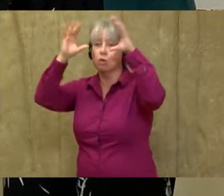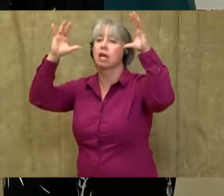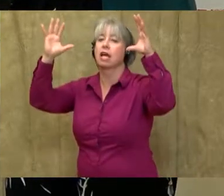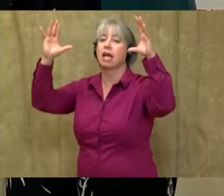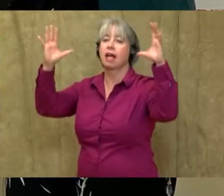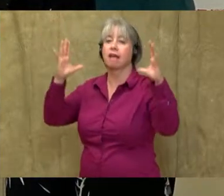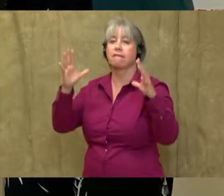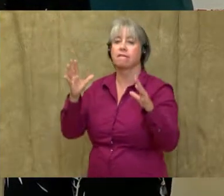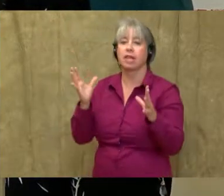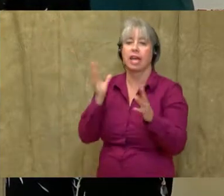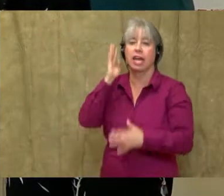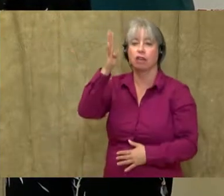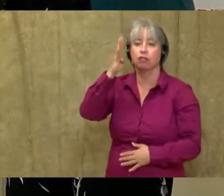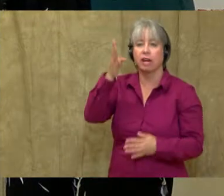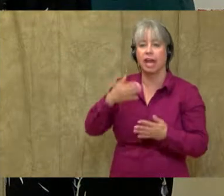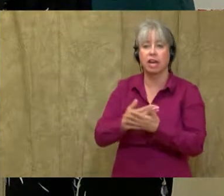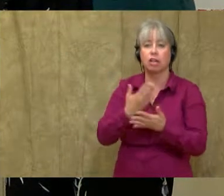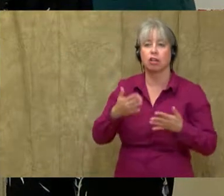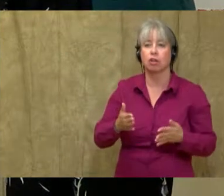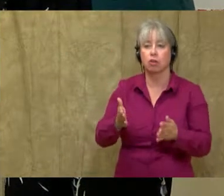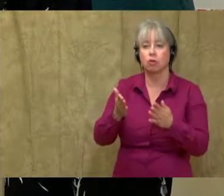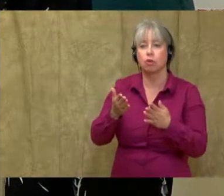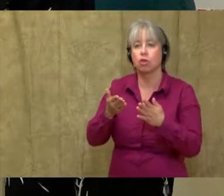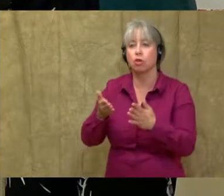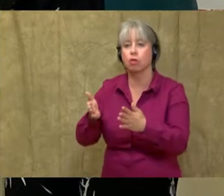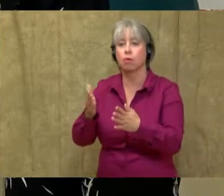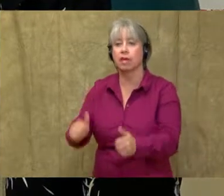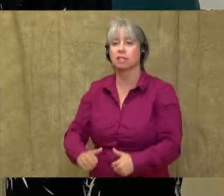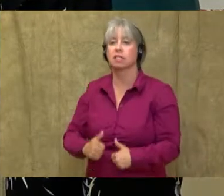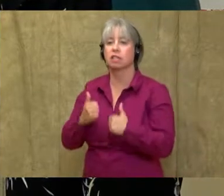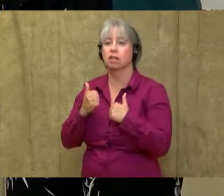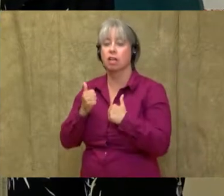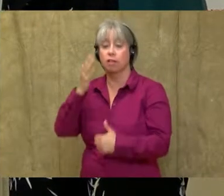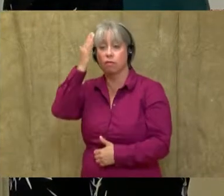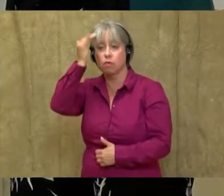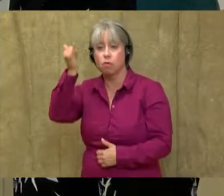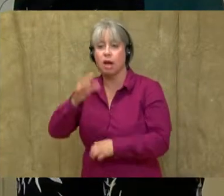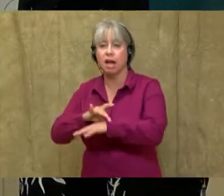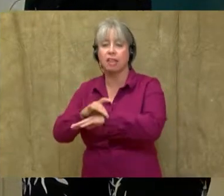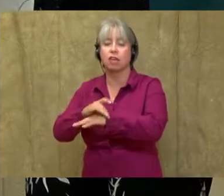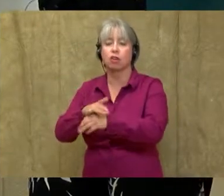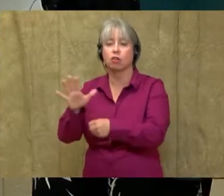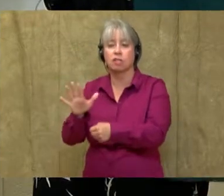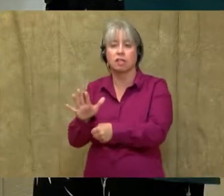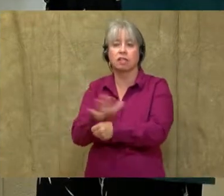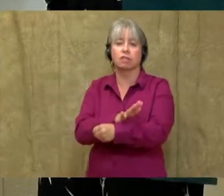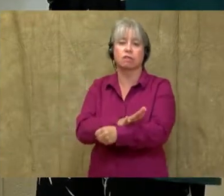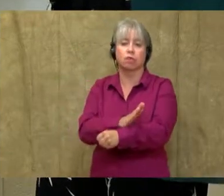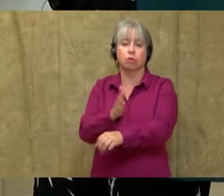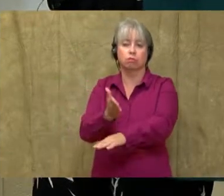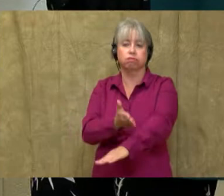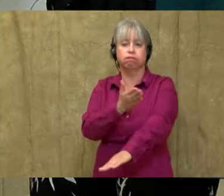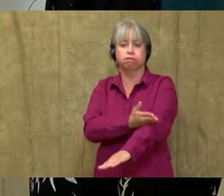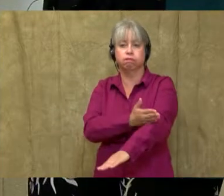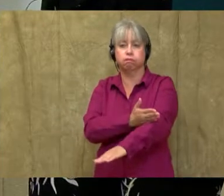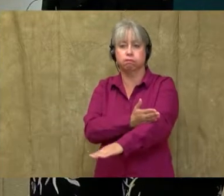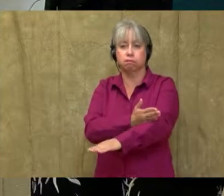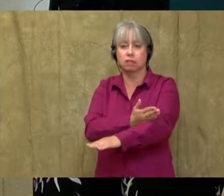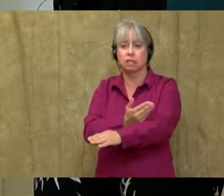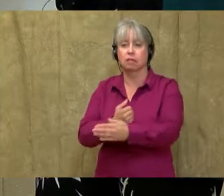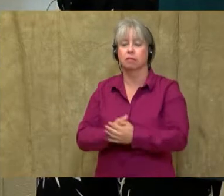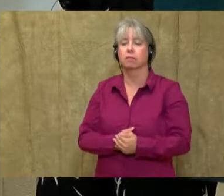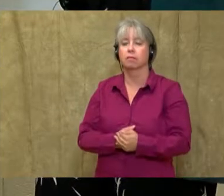the earth fully, and as they had been healed. Take a moment to think about that last section of the poem, and then